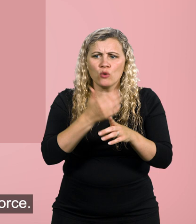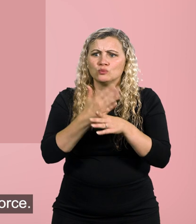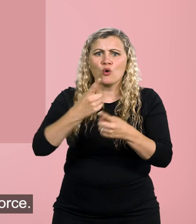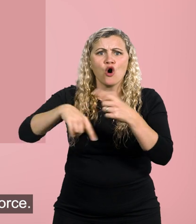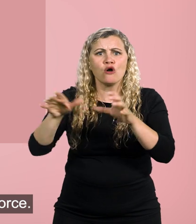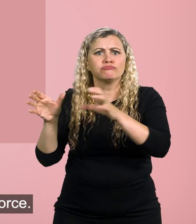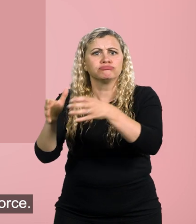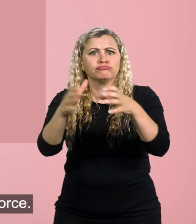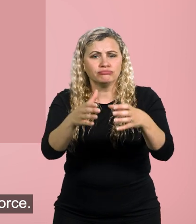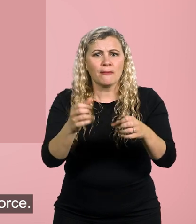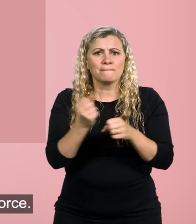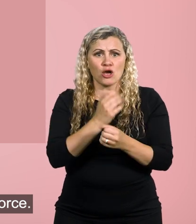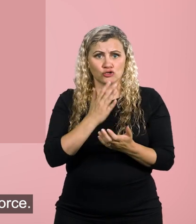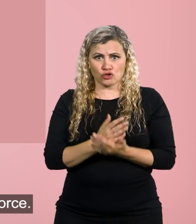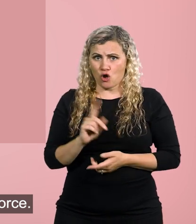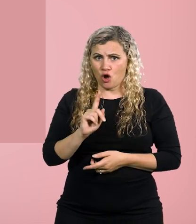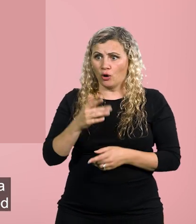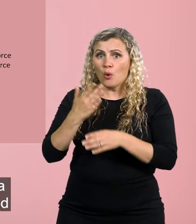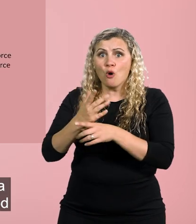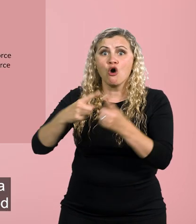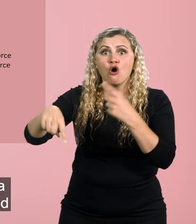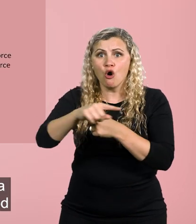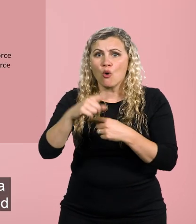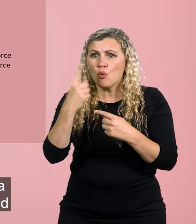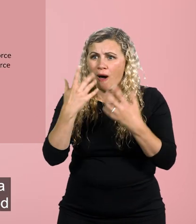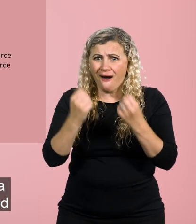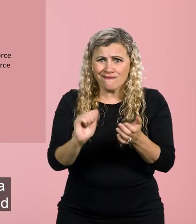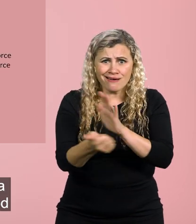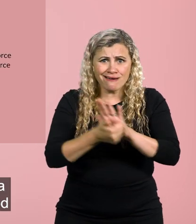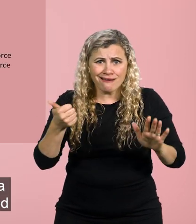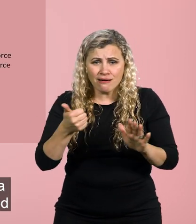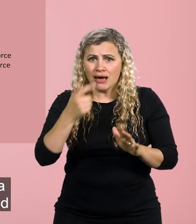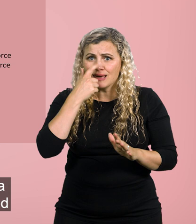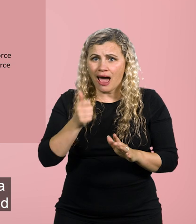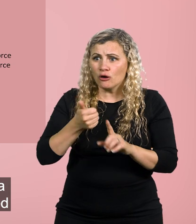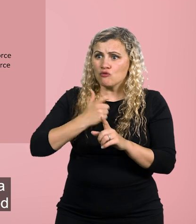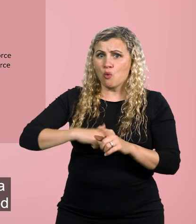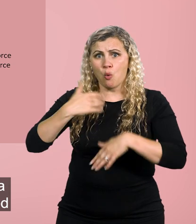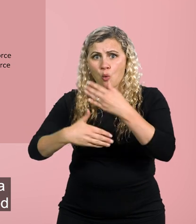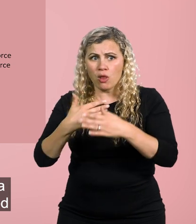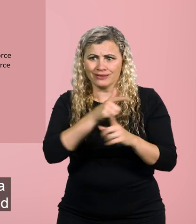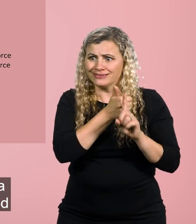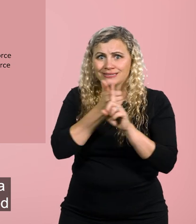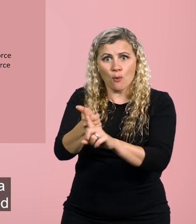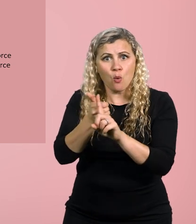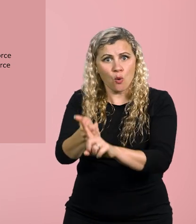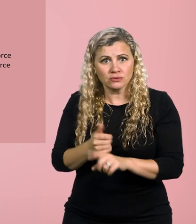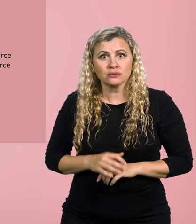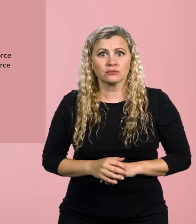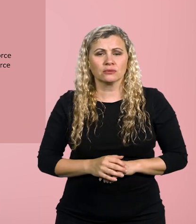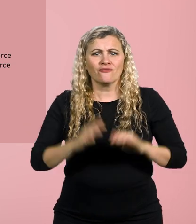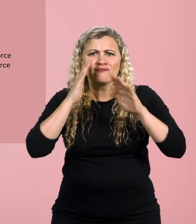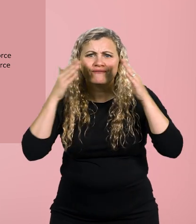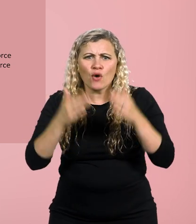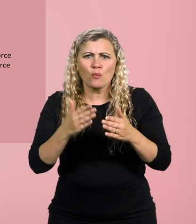a sustainable and supported Workforce this is about ensuring we have a consistent Workforce that is skilled